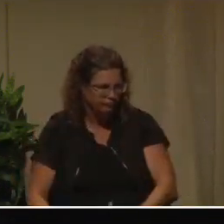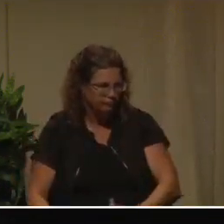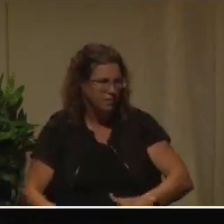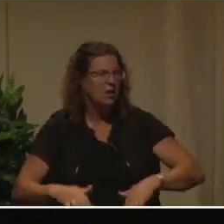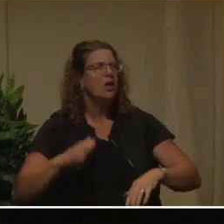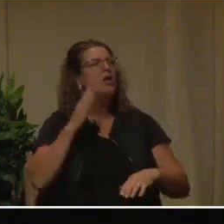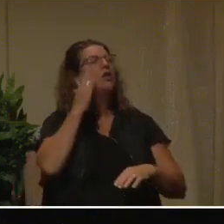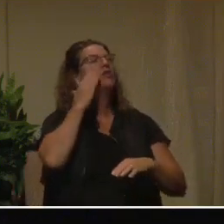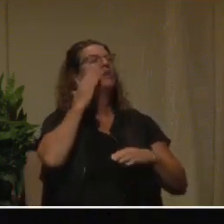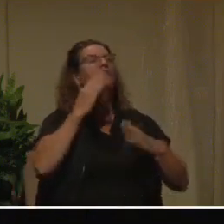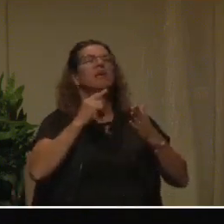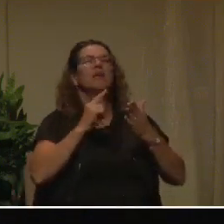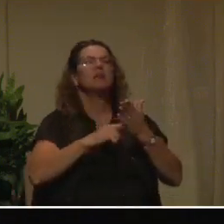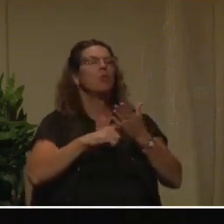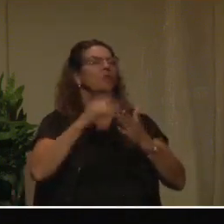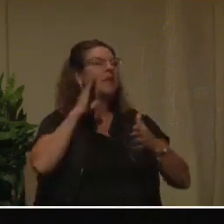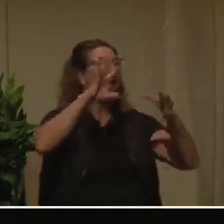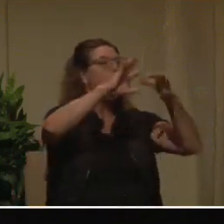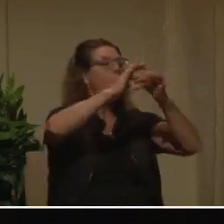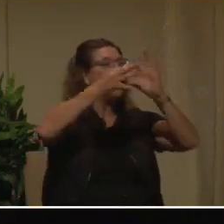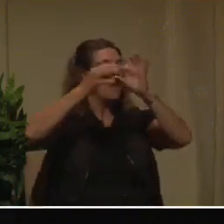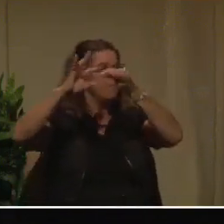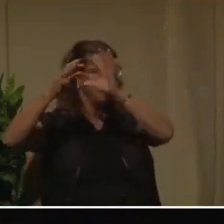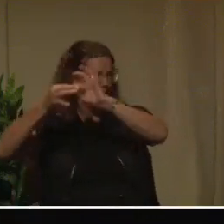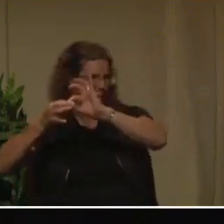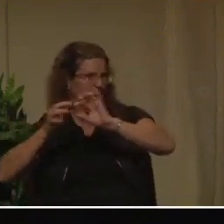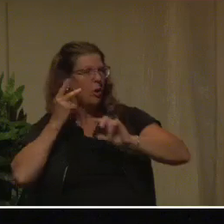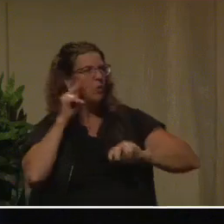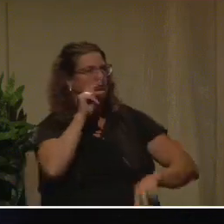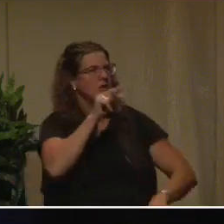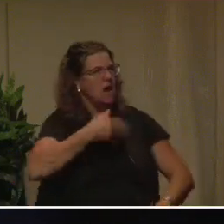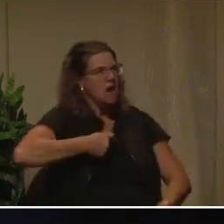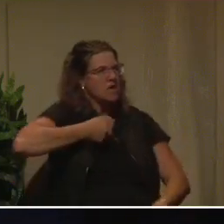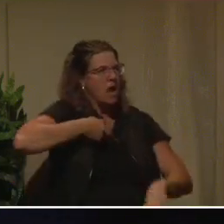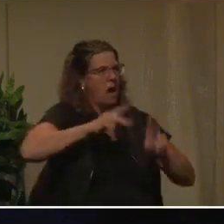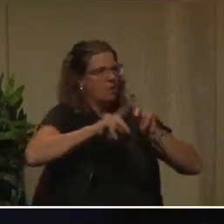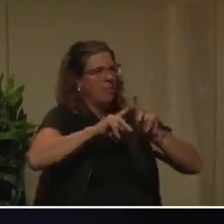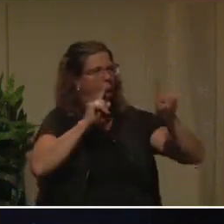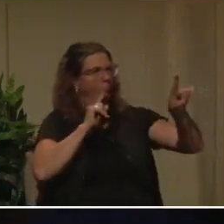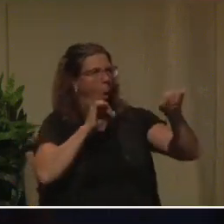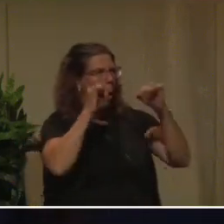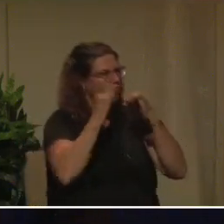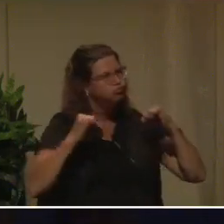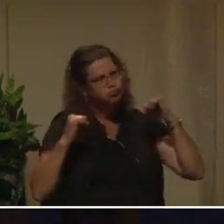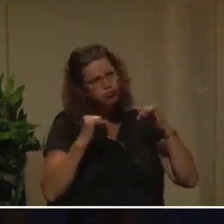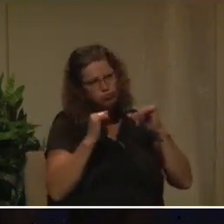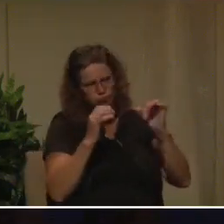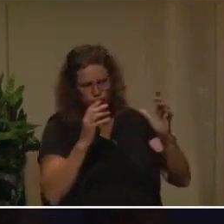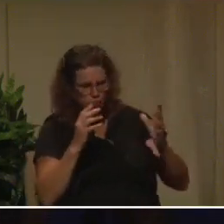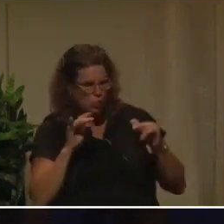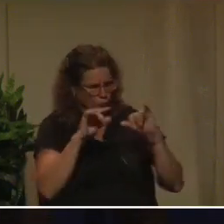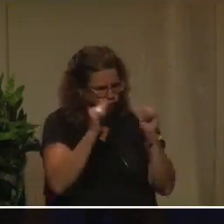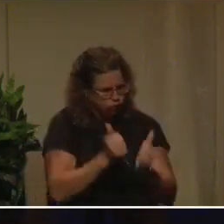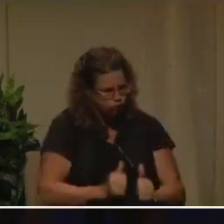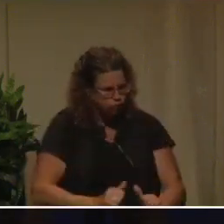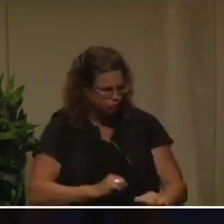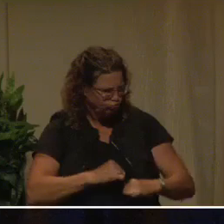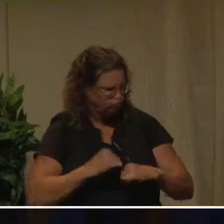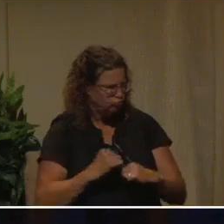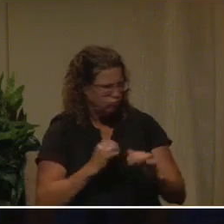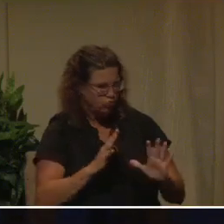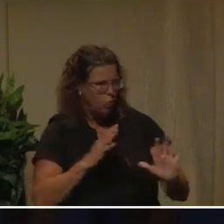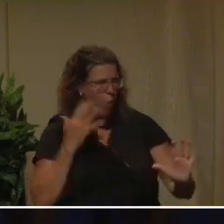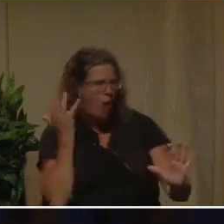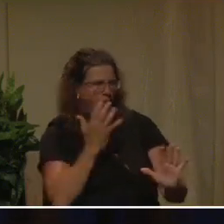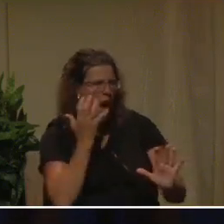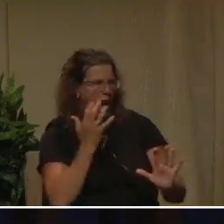gymnasts who perform in the Olympics and professional athletes. This is a gift of God and go for it. But Paul